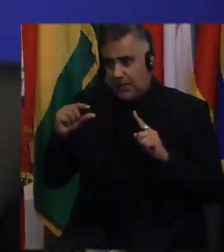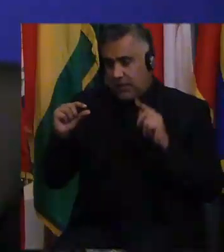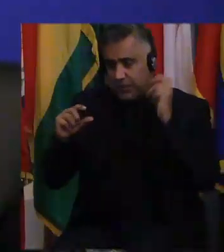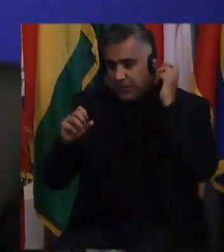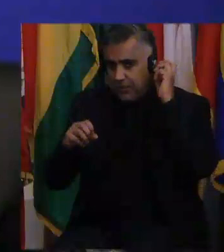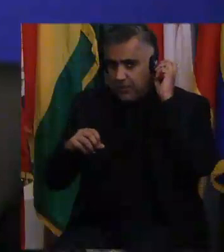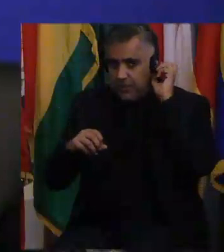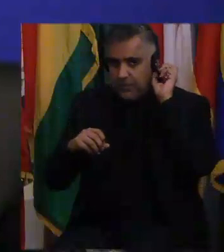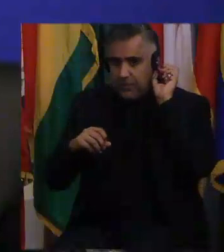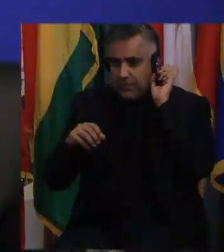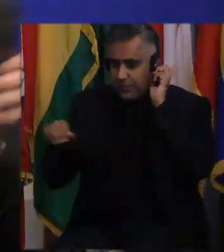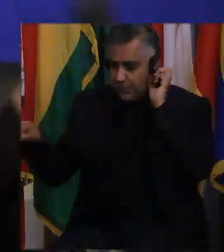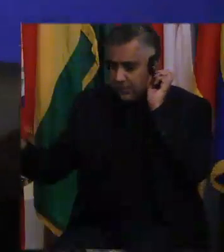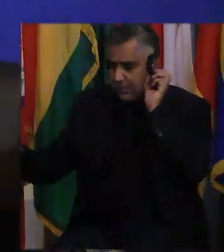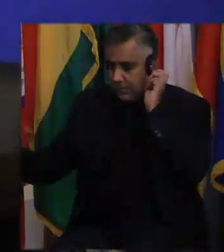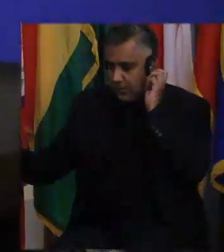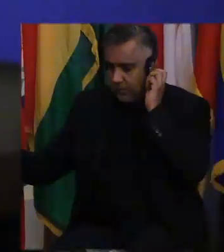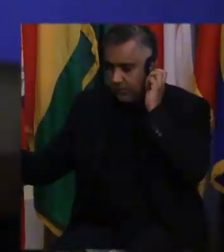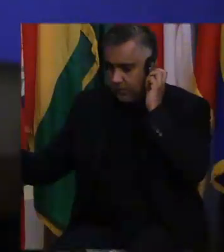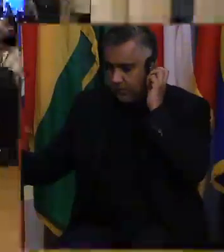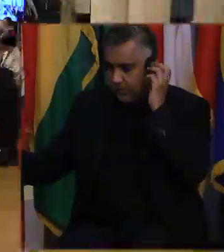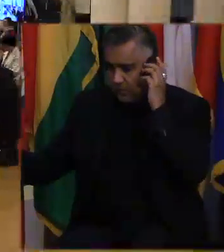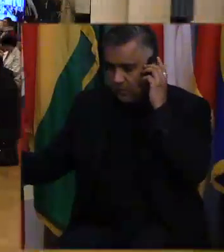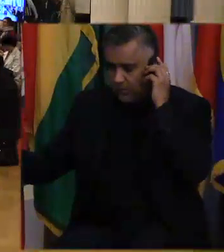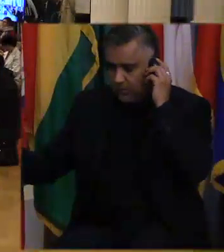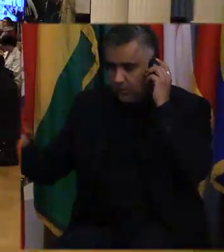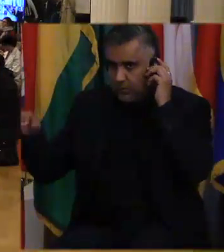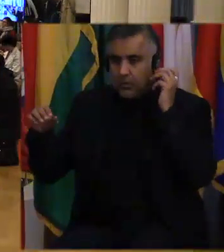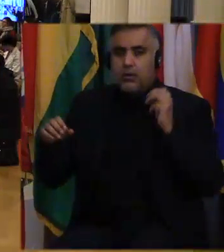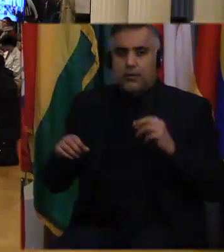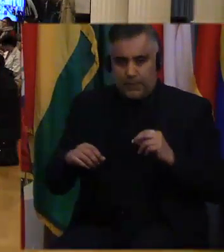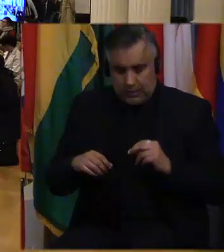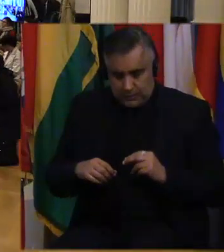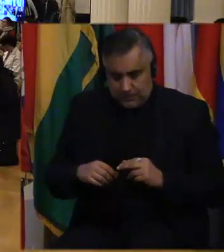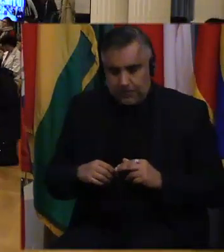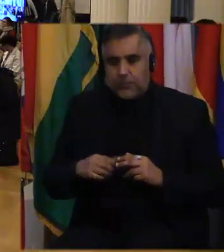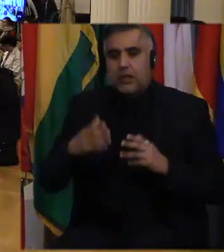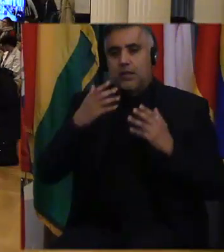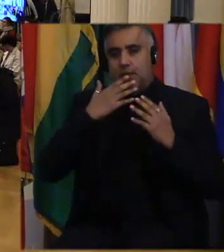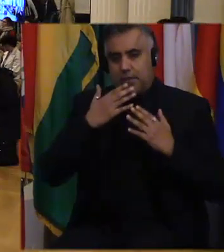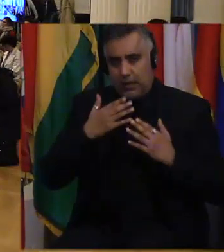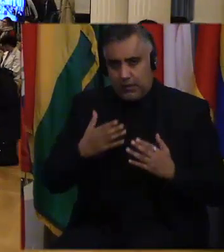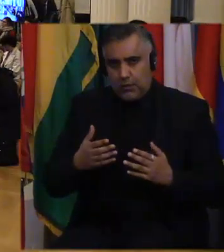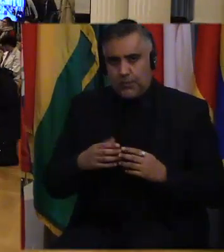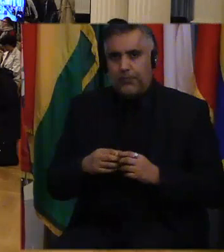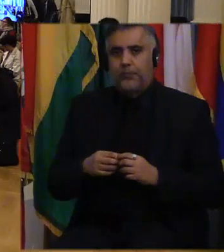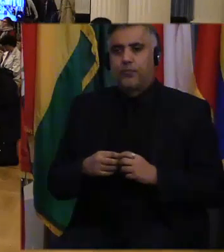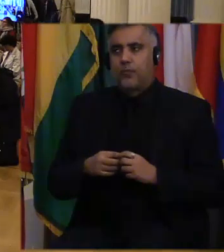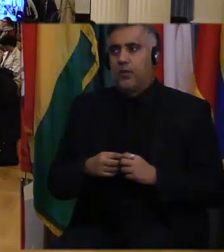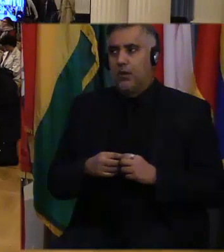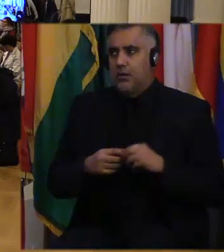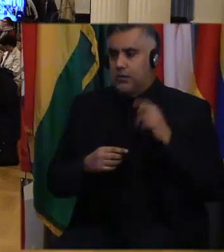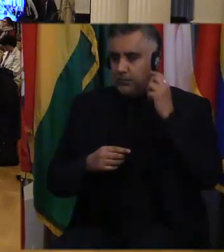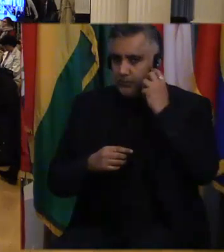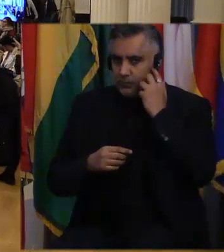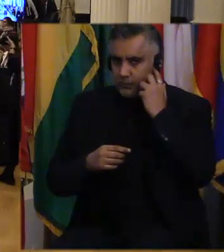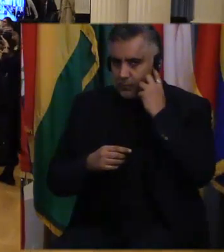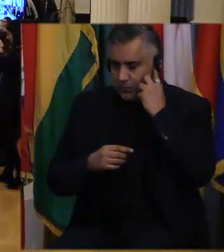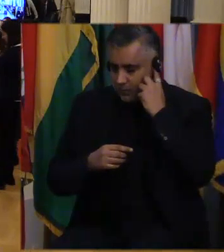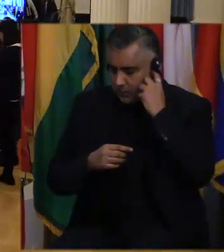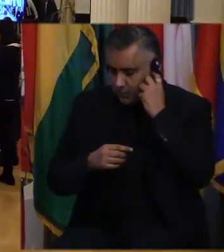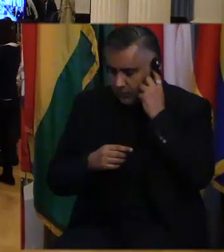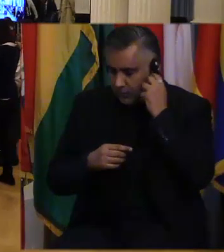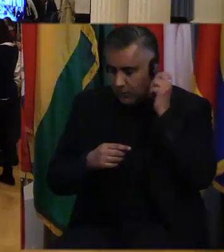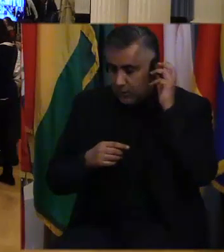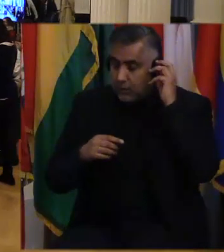bit? Sí, muchas gracias. Sí, en realidad, la conexión entre